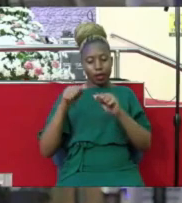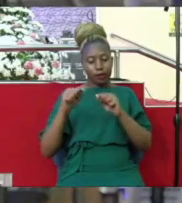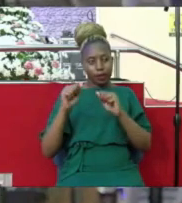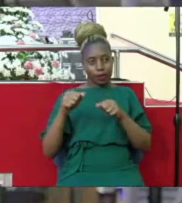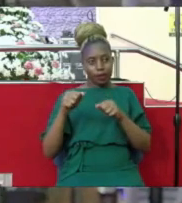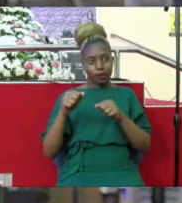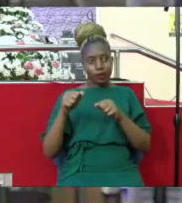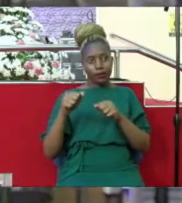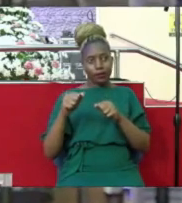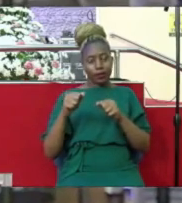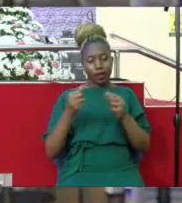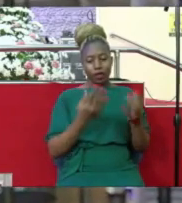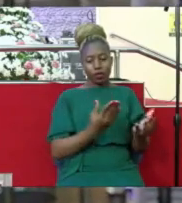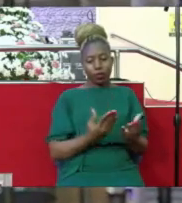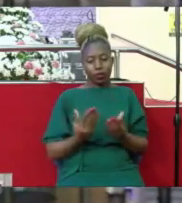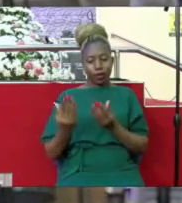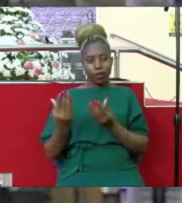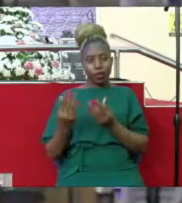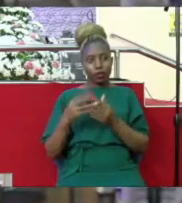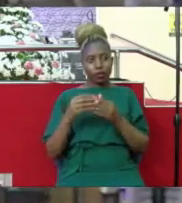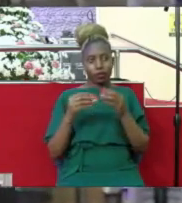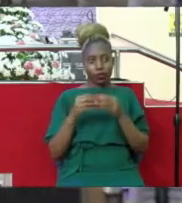to bring into being